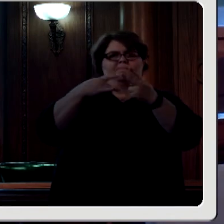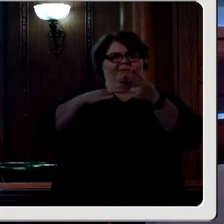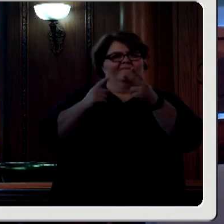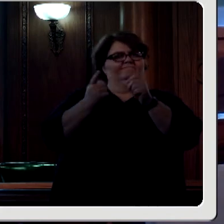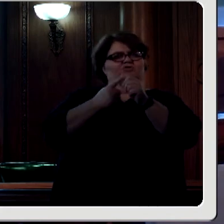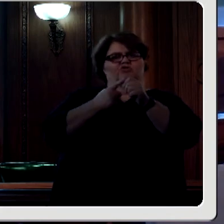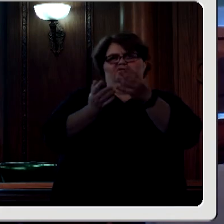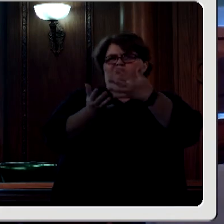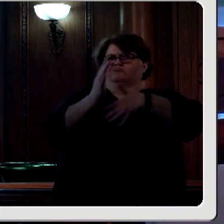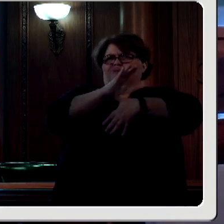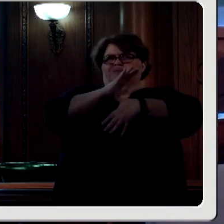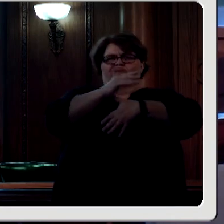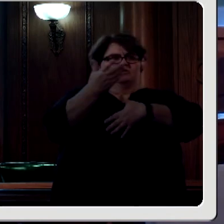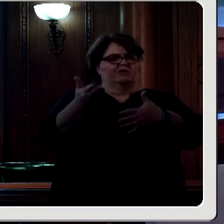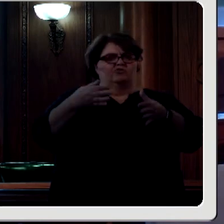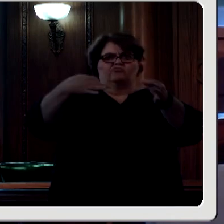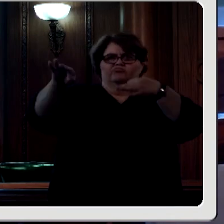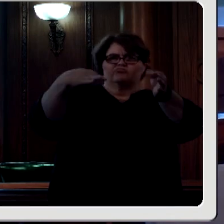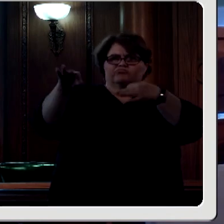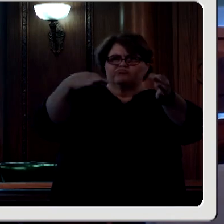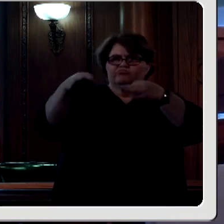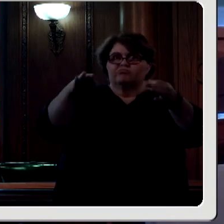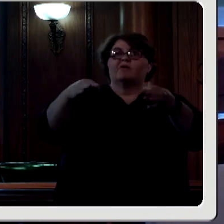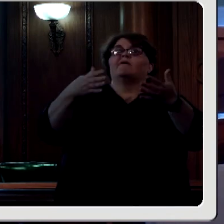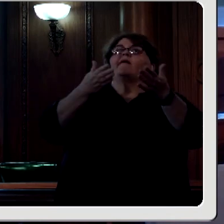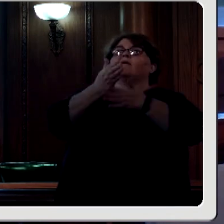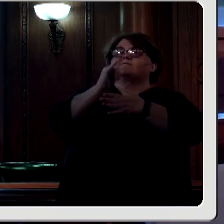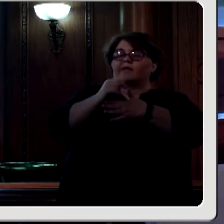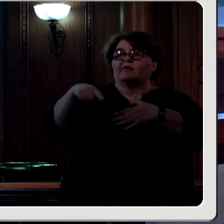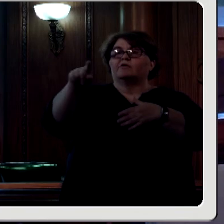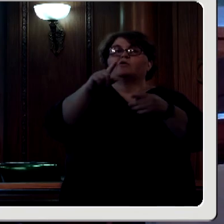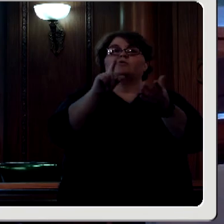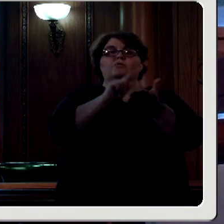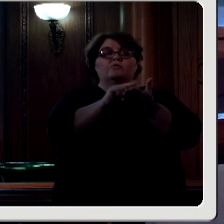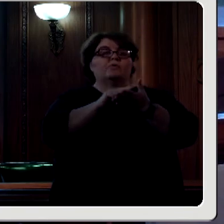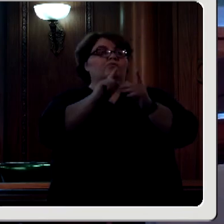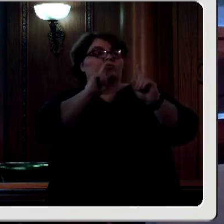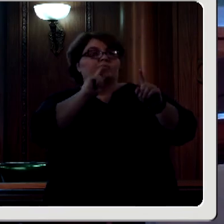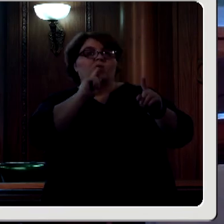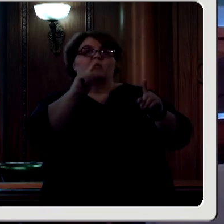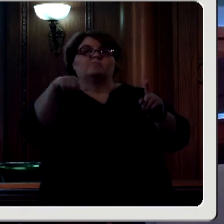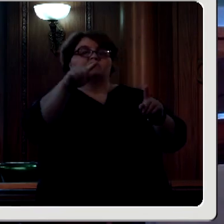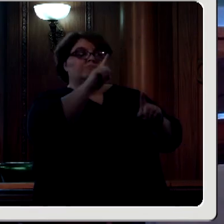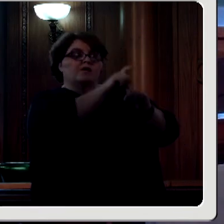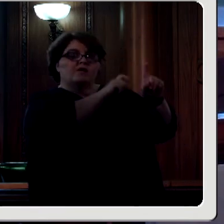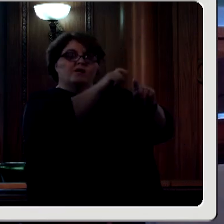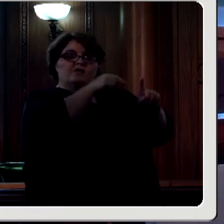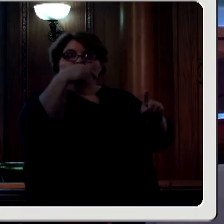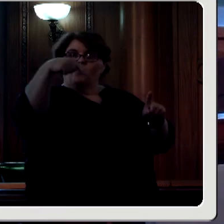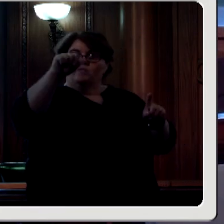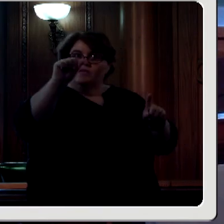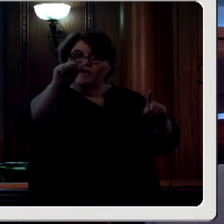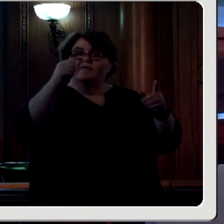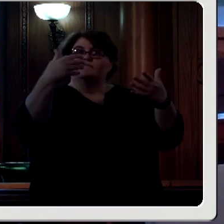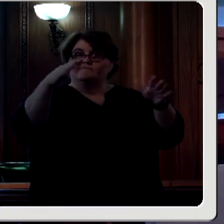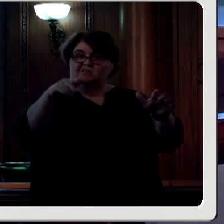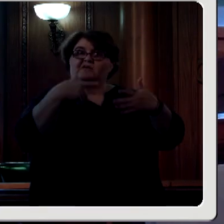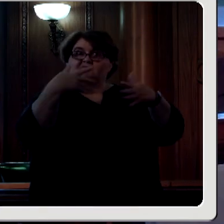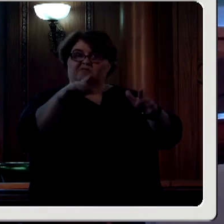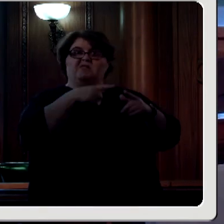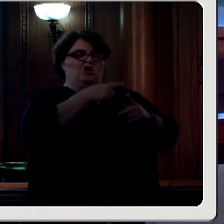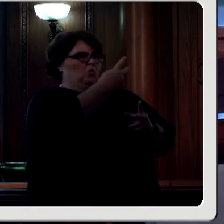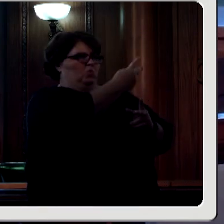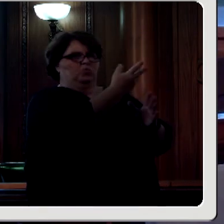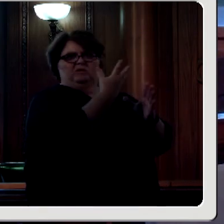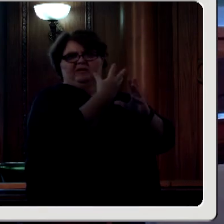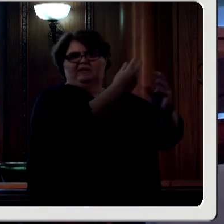respected medical establishments, we'll take questions from the press, then I'll go into our cities, my